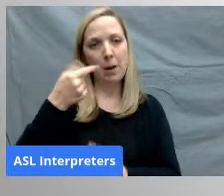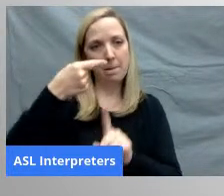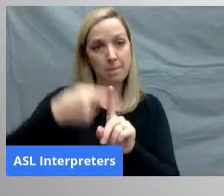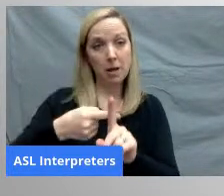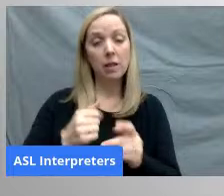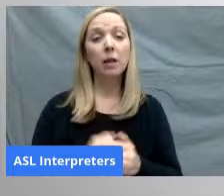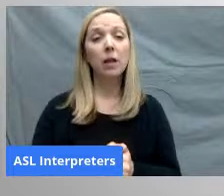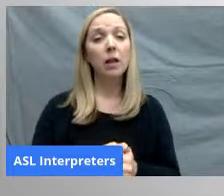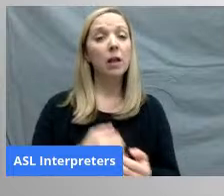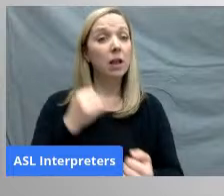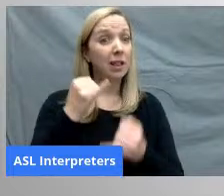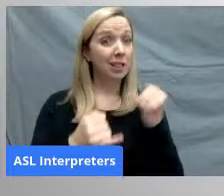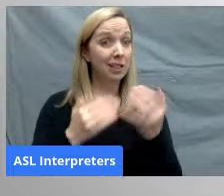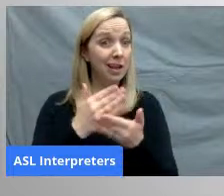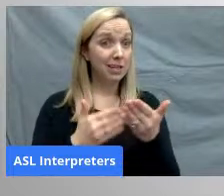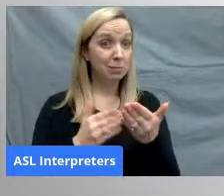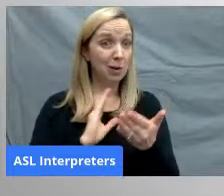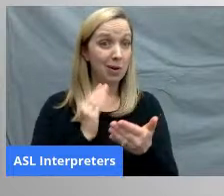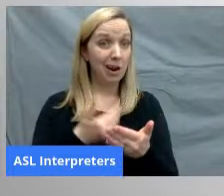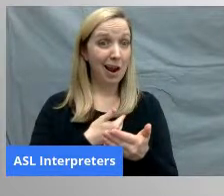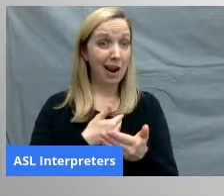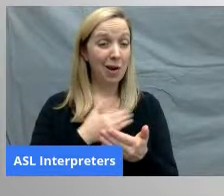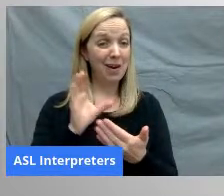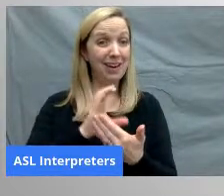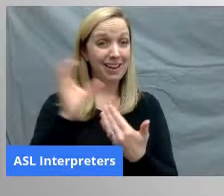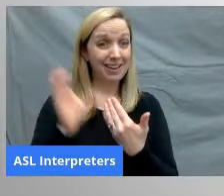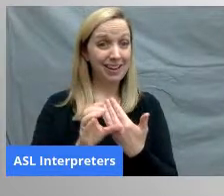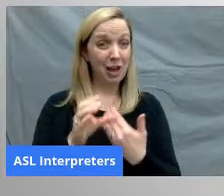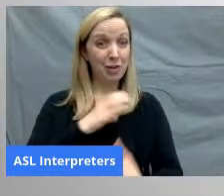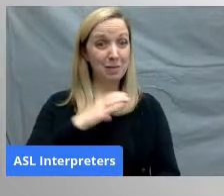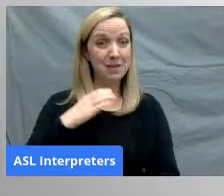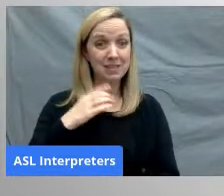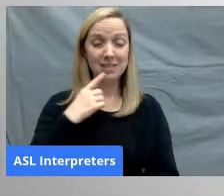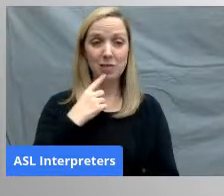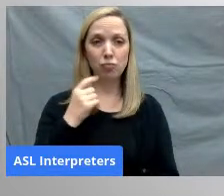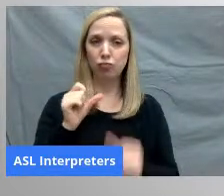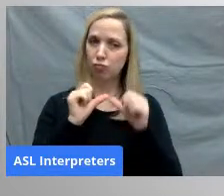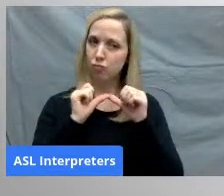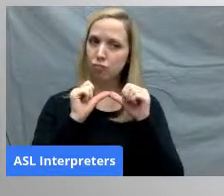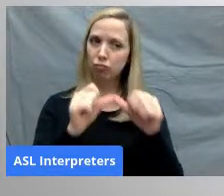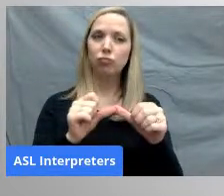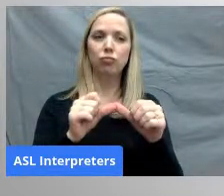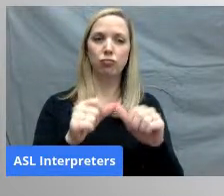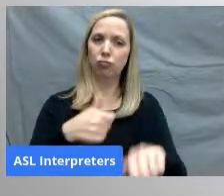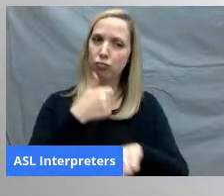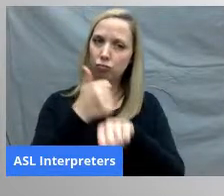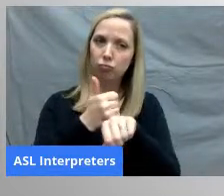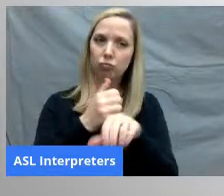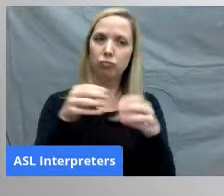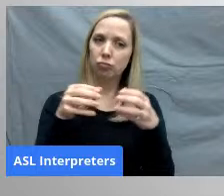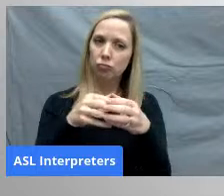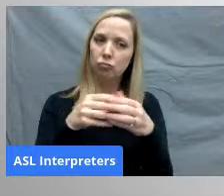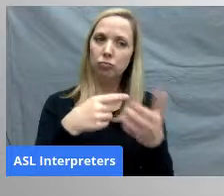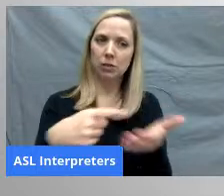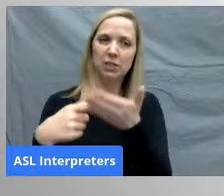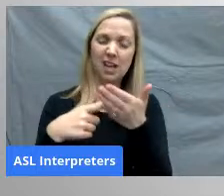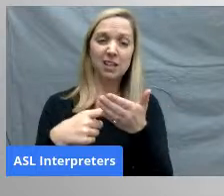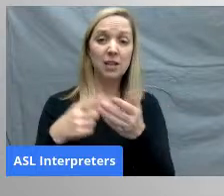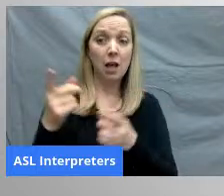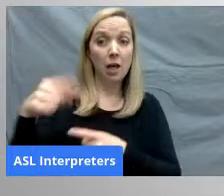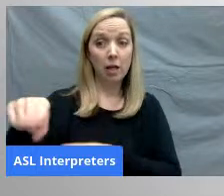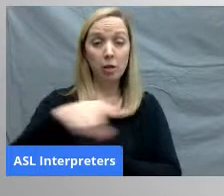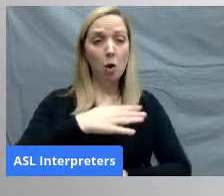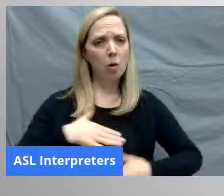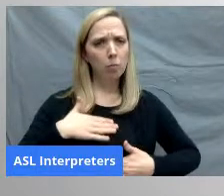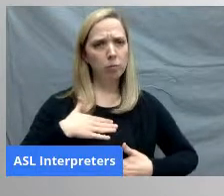committee saying we should always use the calendar committee. They appreciated the transparency. They appreciated the diversity of the group, the different